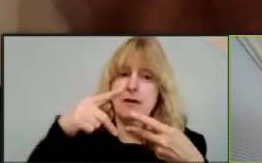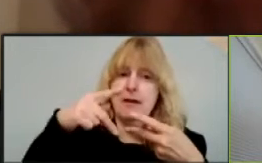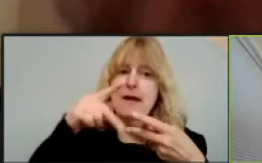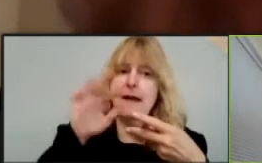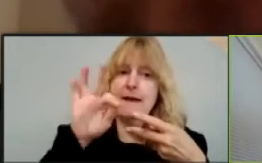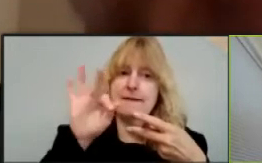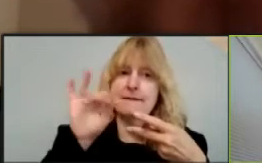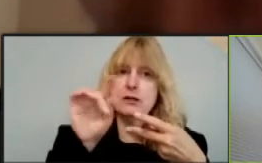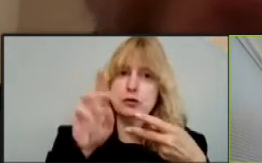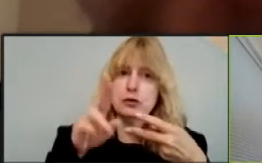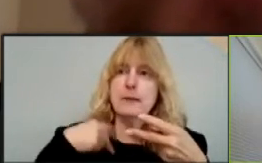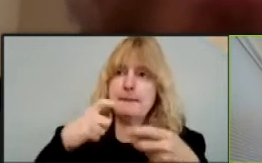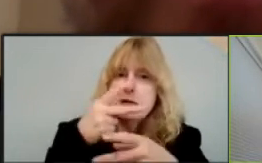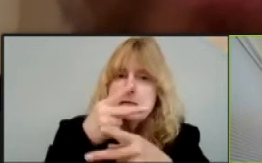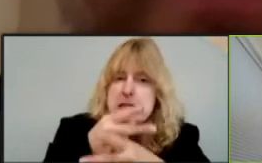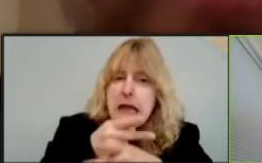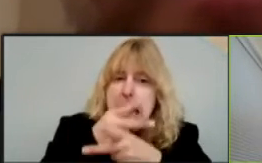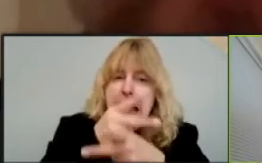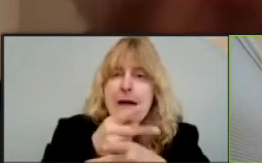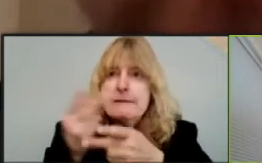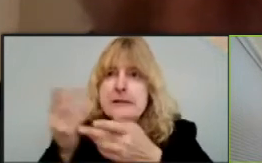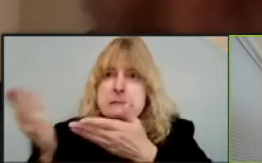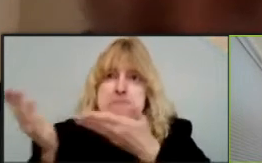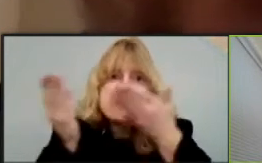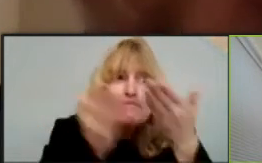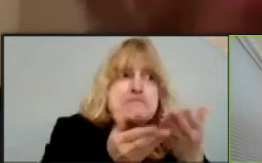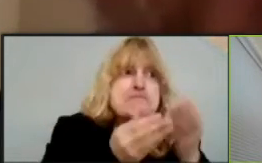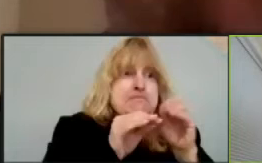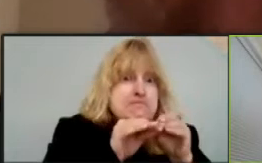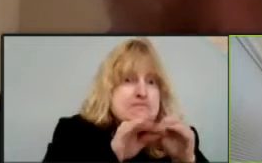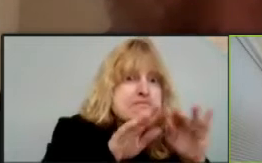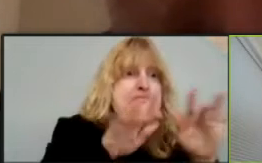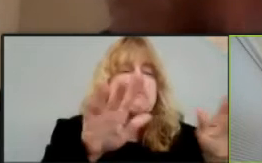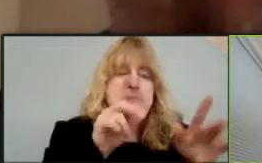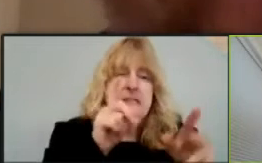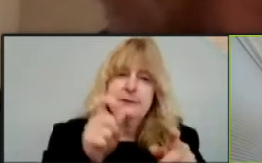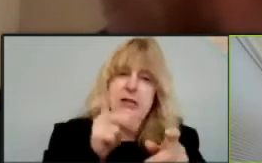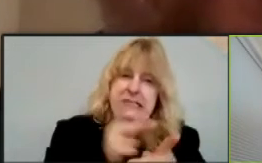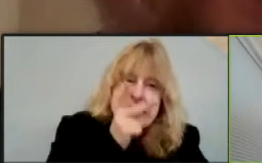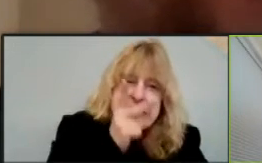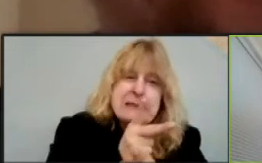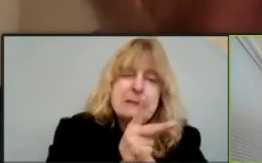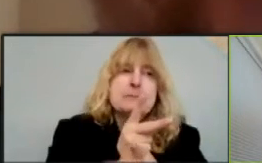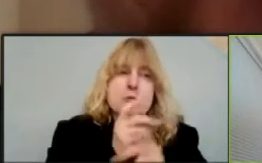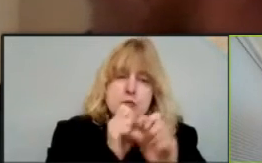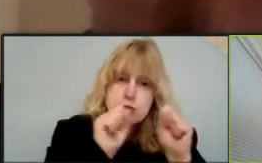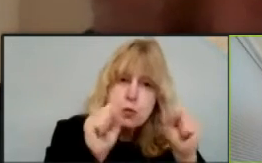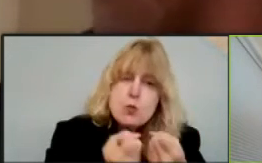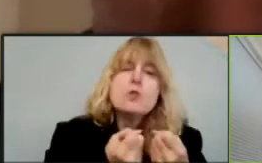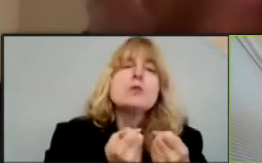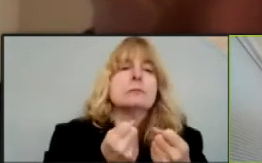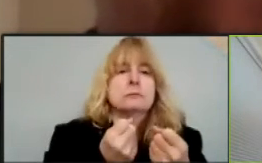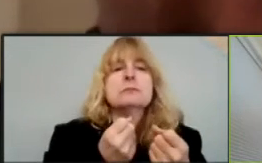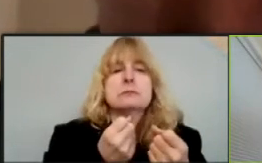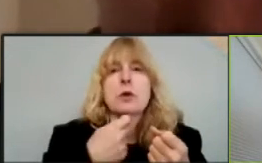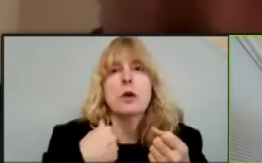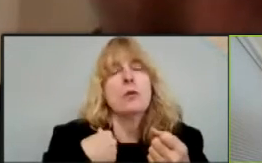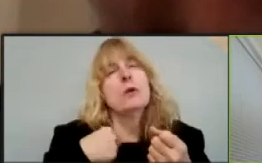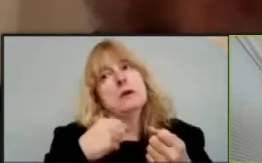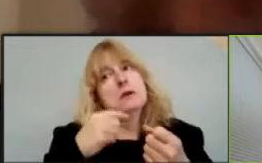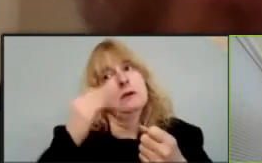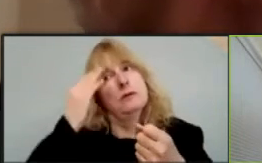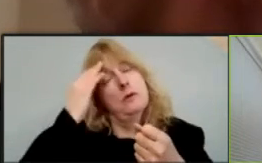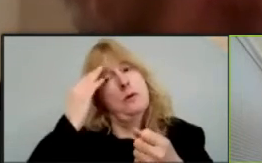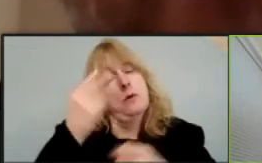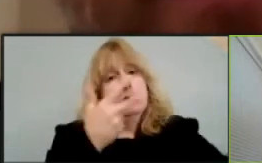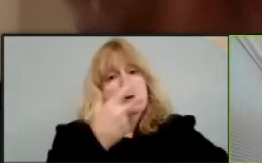we handle and distribute this vaccine. We are taking vaccine safety very, very serious.